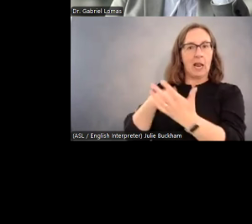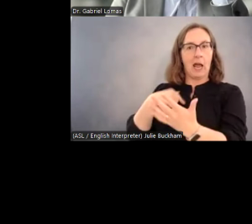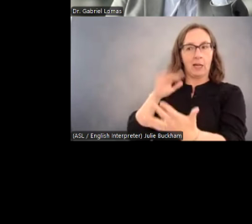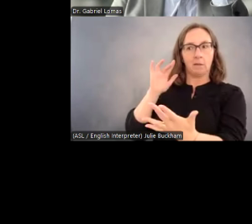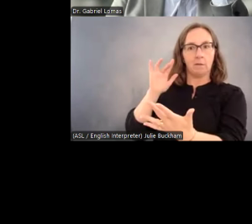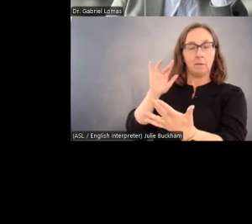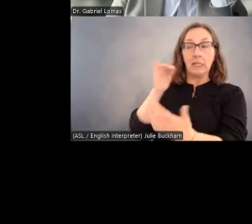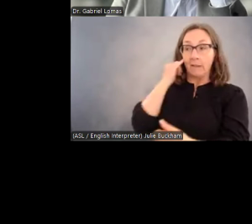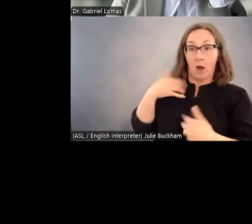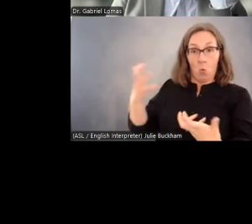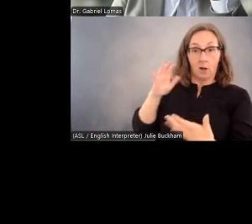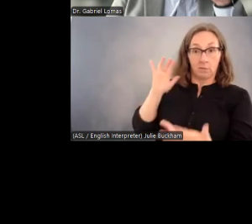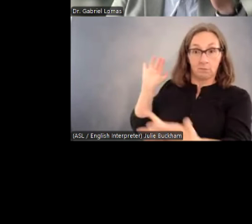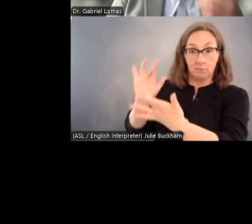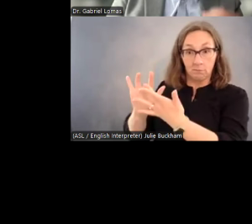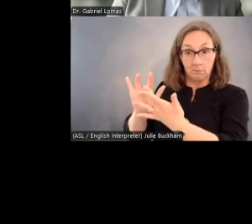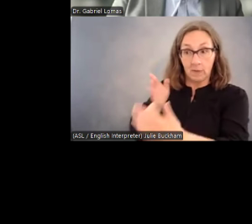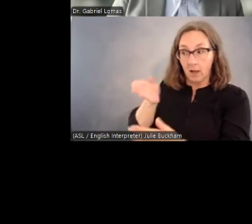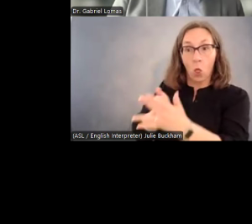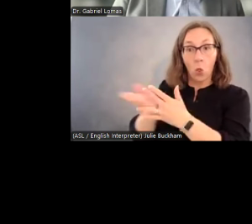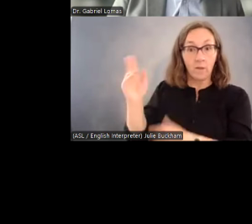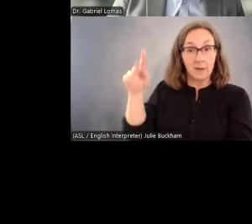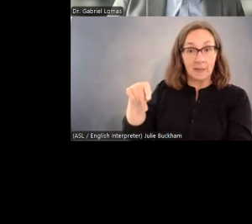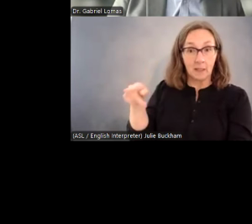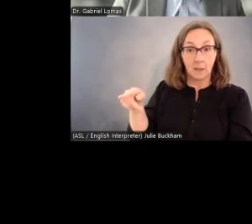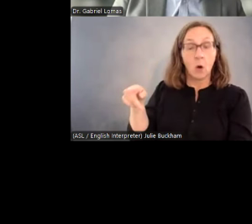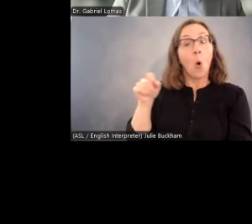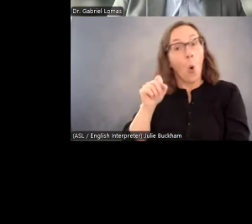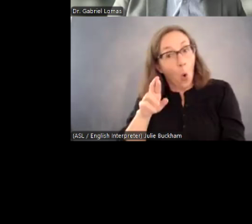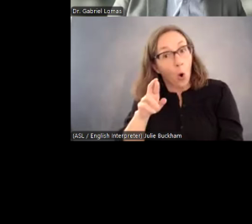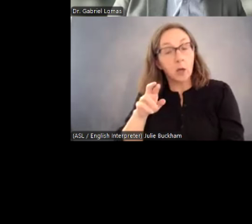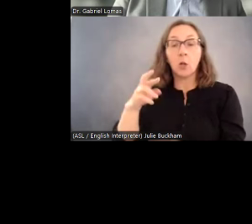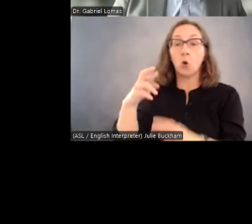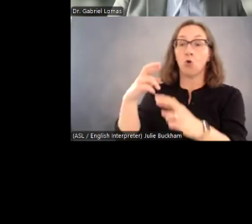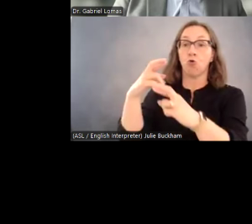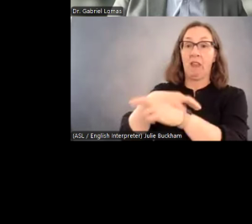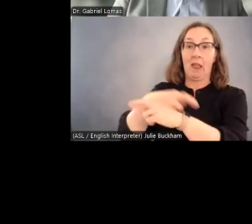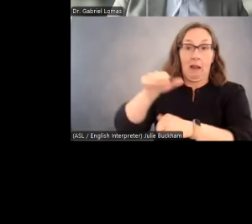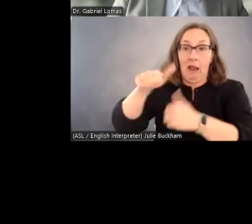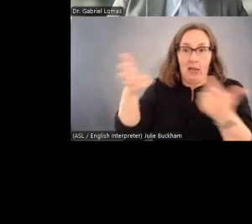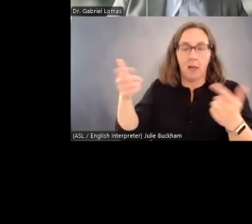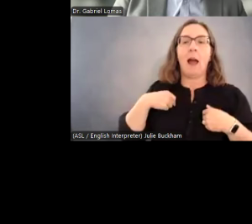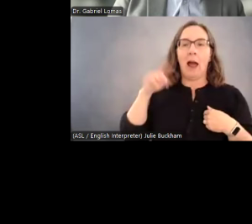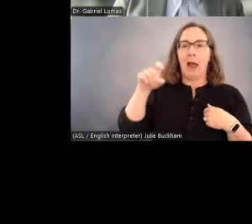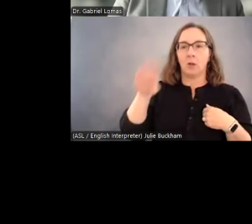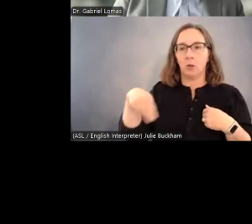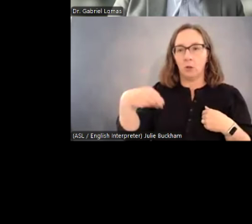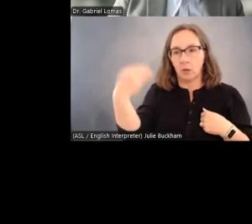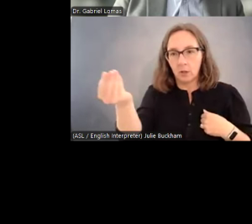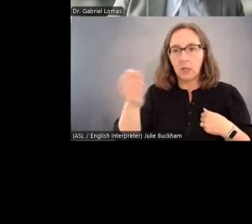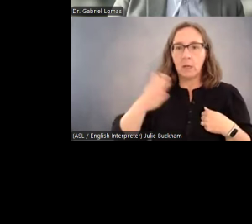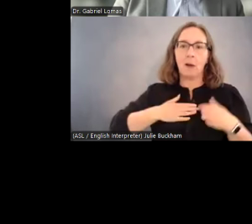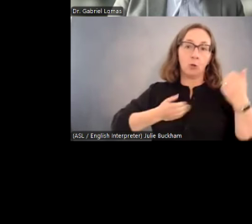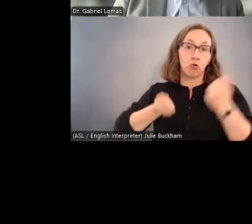be able to communicate using a video phone or relay services, I had to provide my